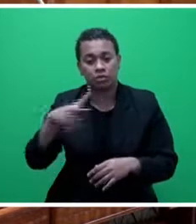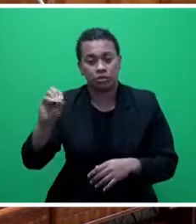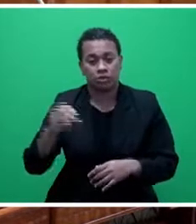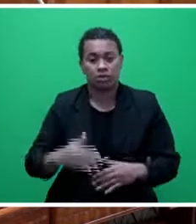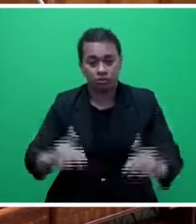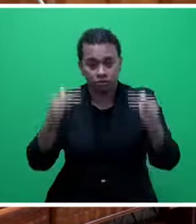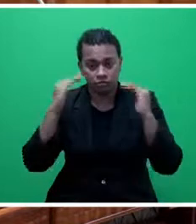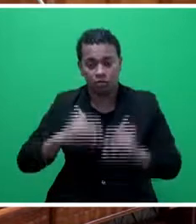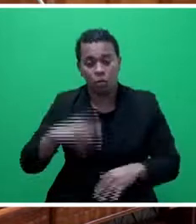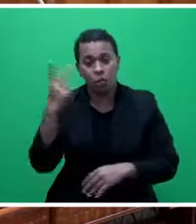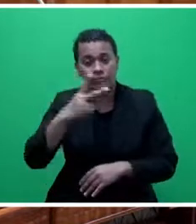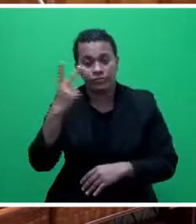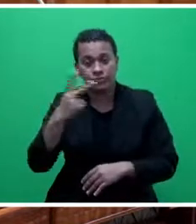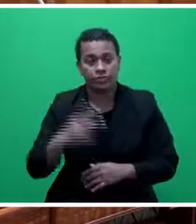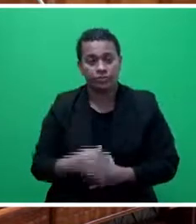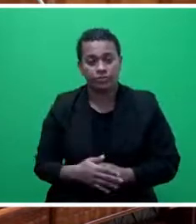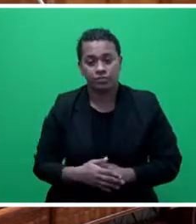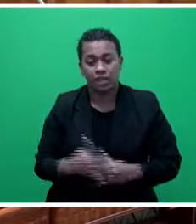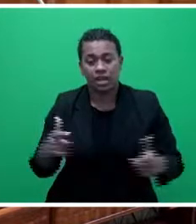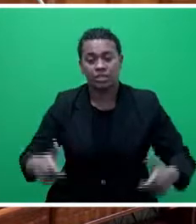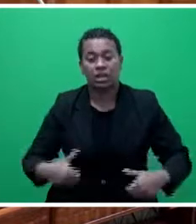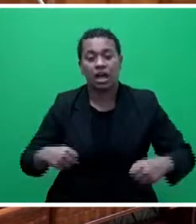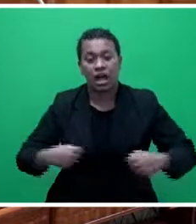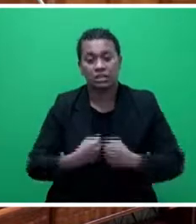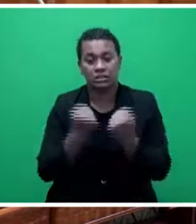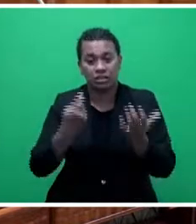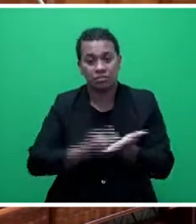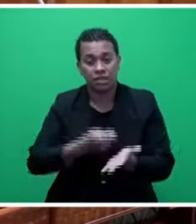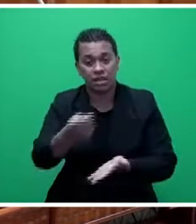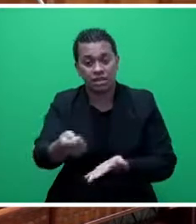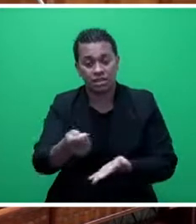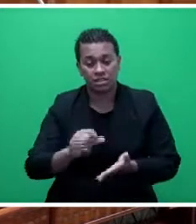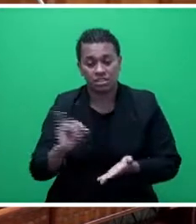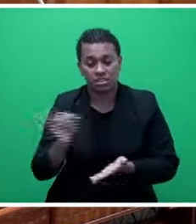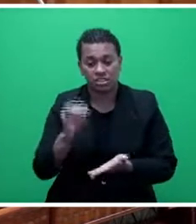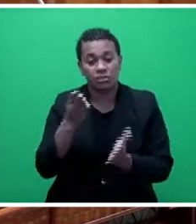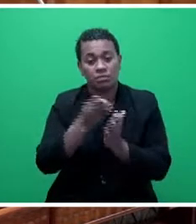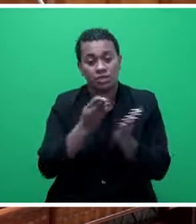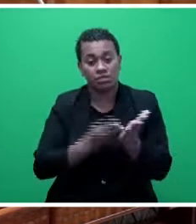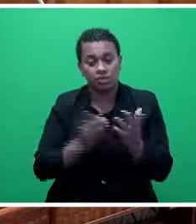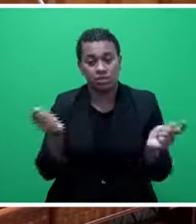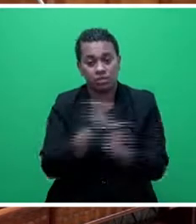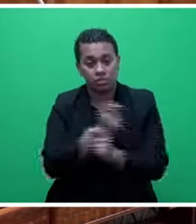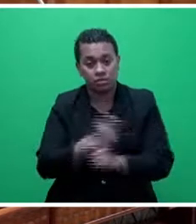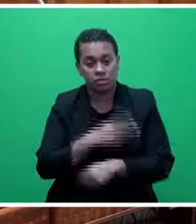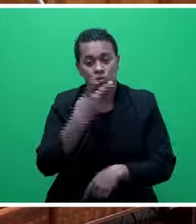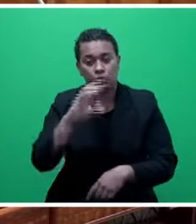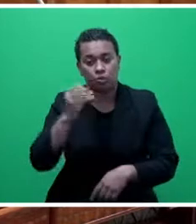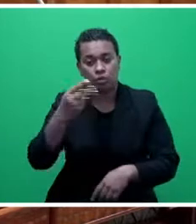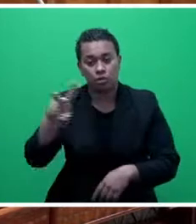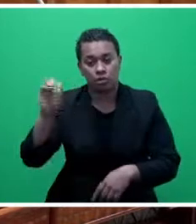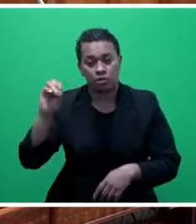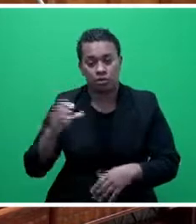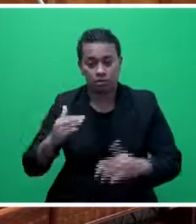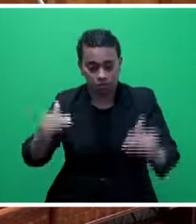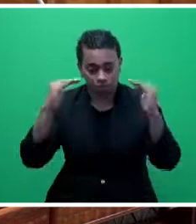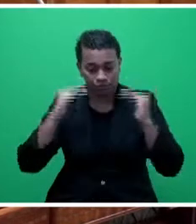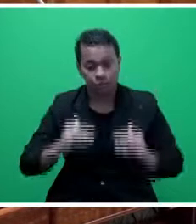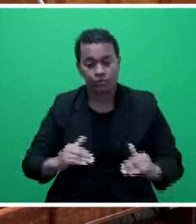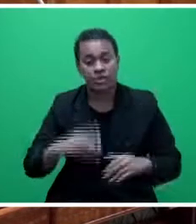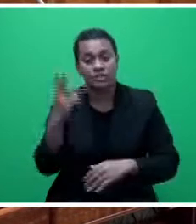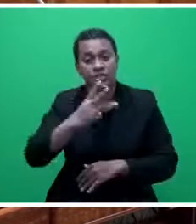12. Accident Compensation Budget Amendment Bill 2020. And